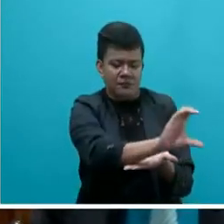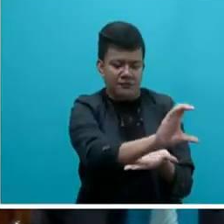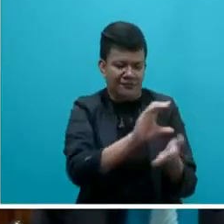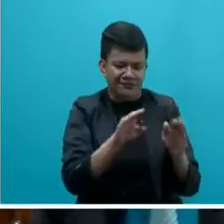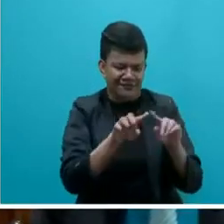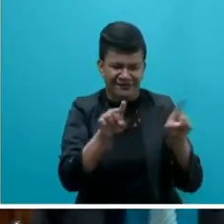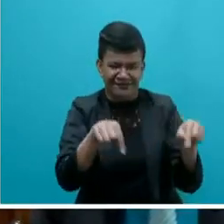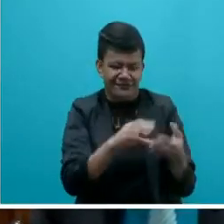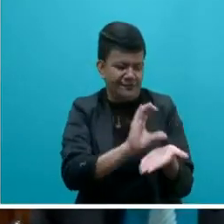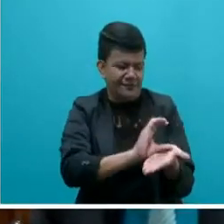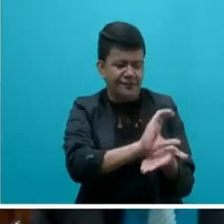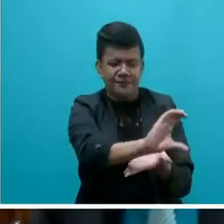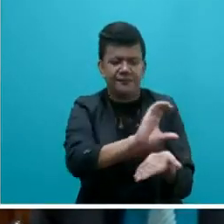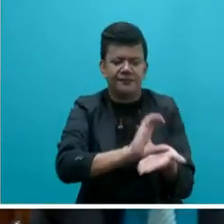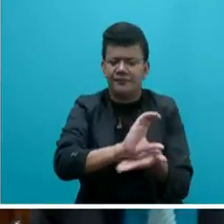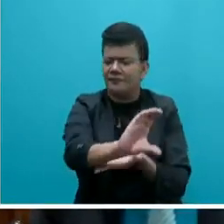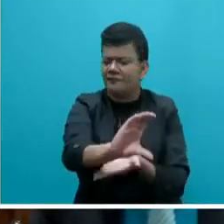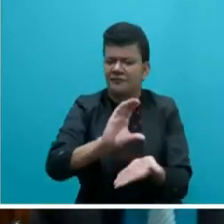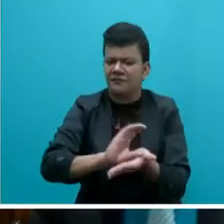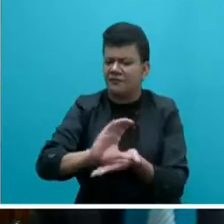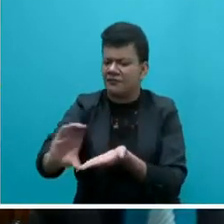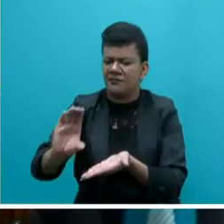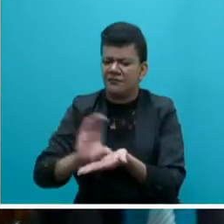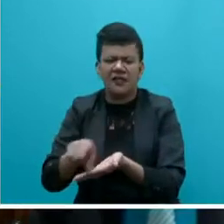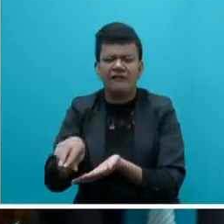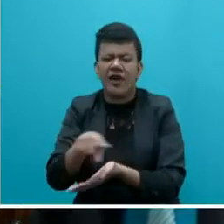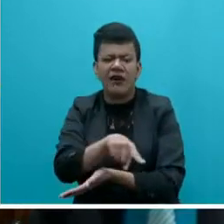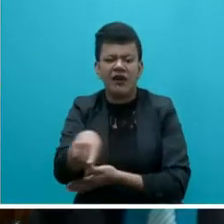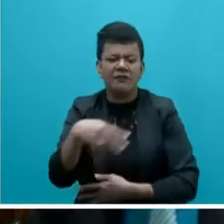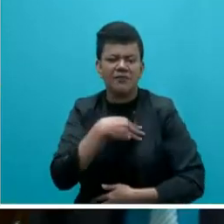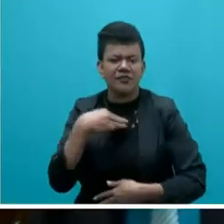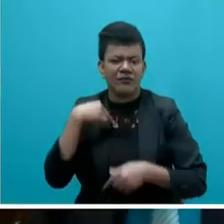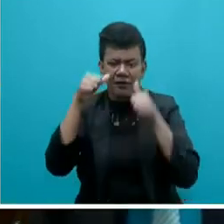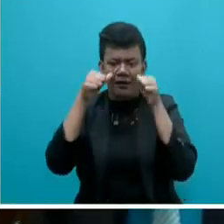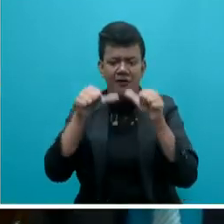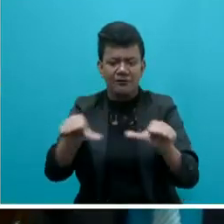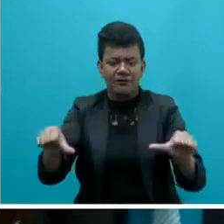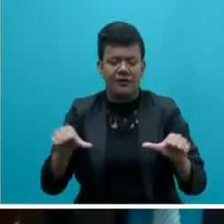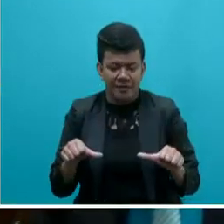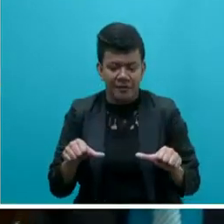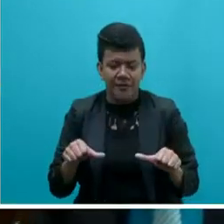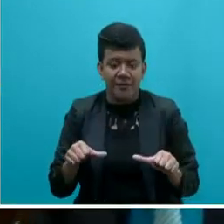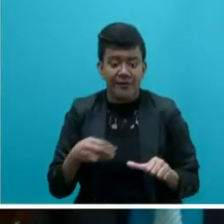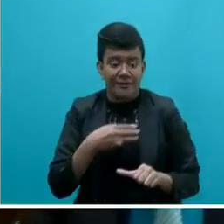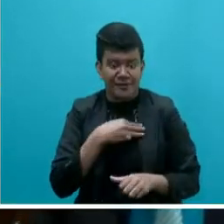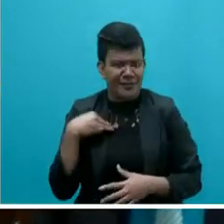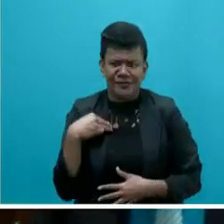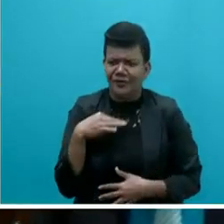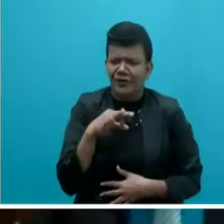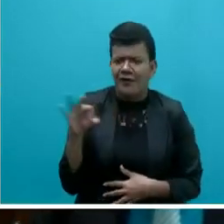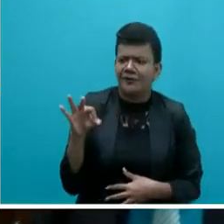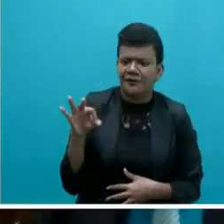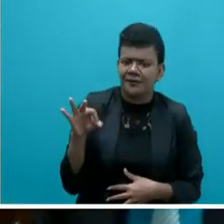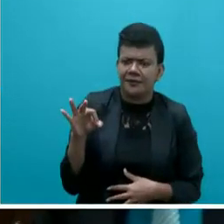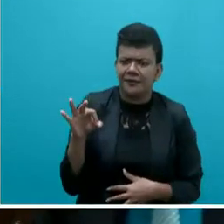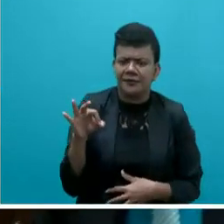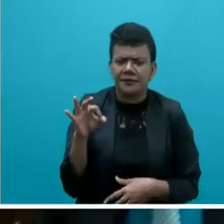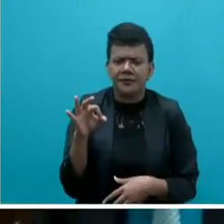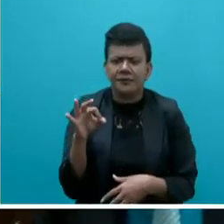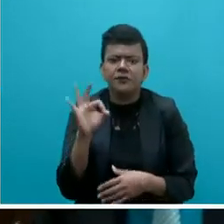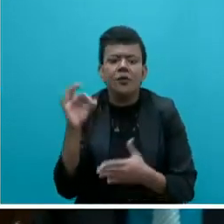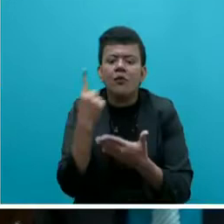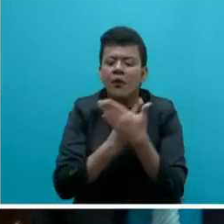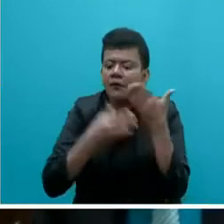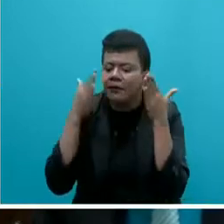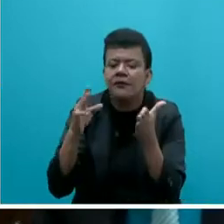backyard gardening initiative of the Ministry of Agriculture will not only enable us to curb non-communicable diseases in our local communities, but will